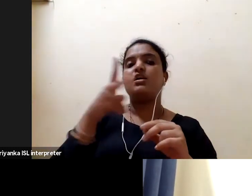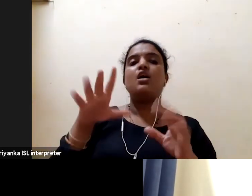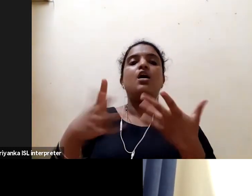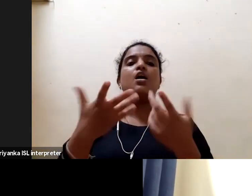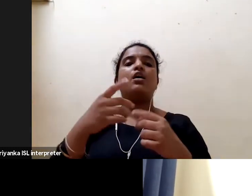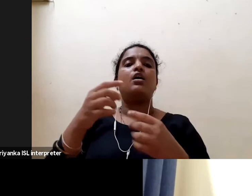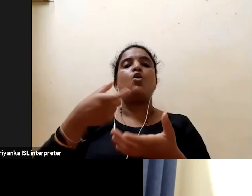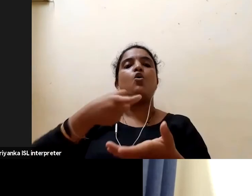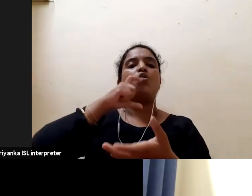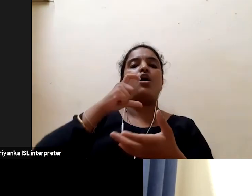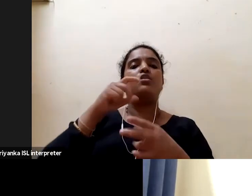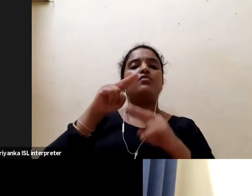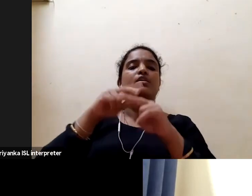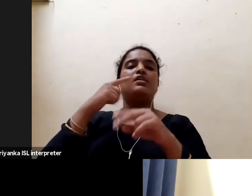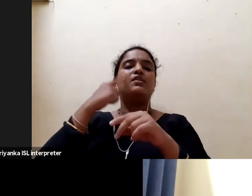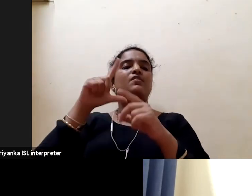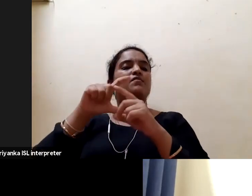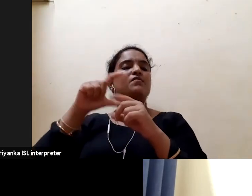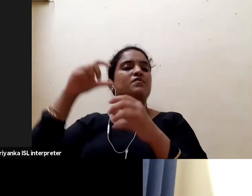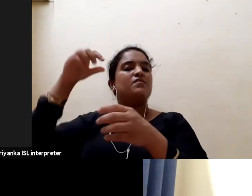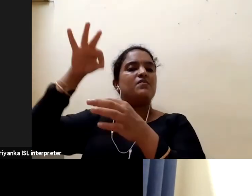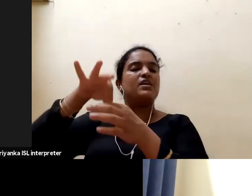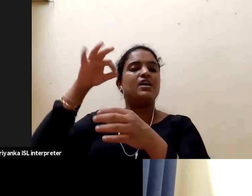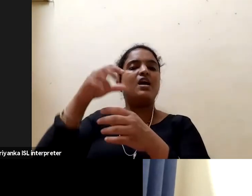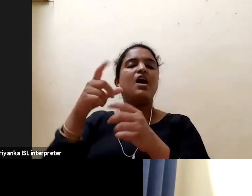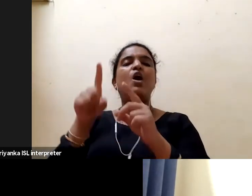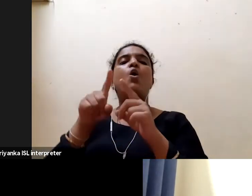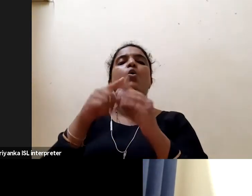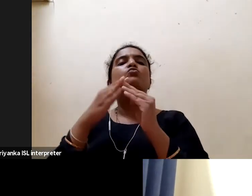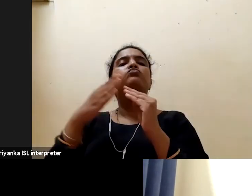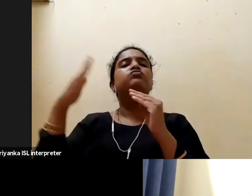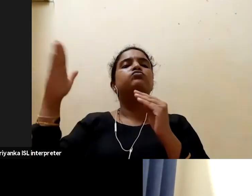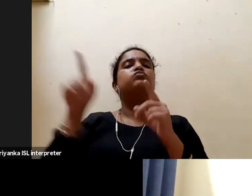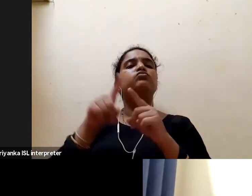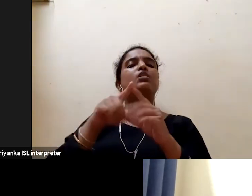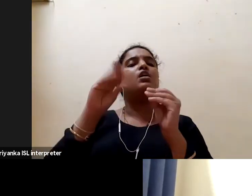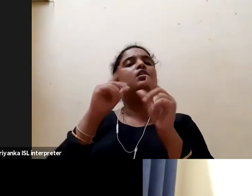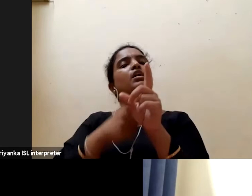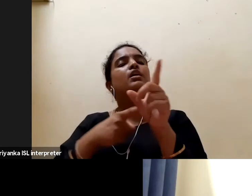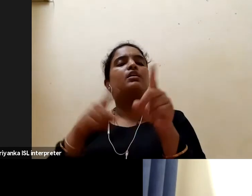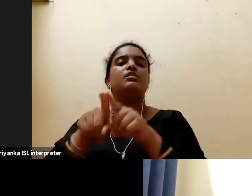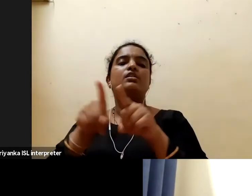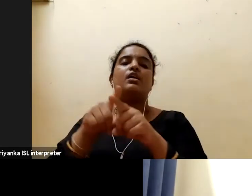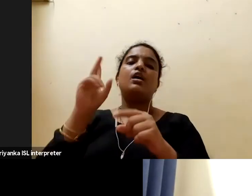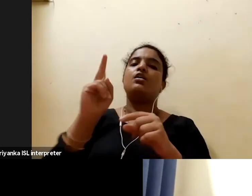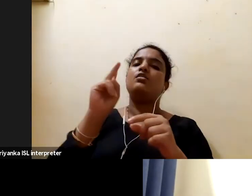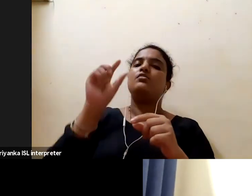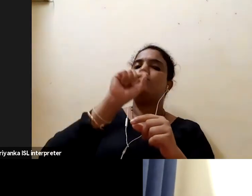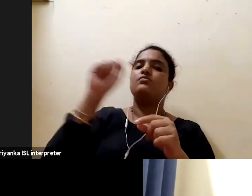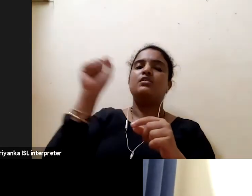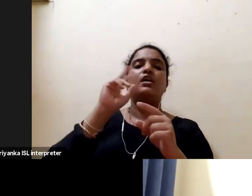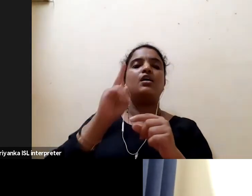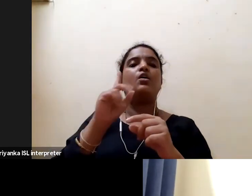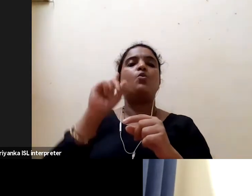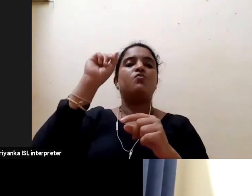filter coffee, that kind of post has a very long shelf life. Like for 10 years, the post I had written on my blog was